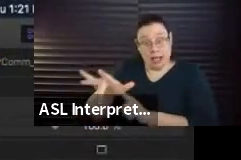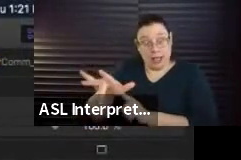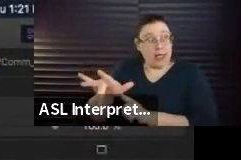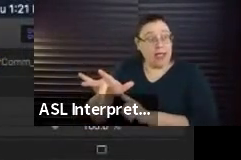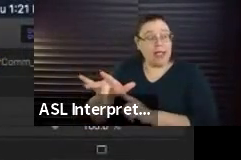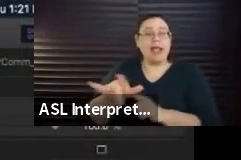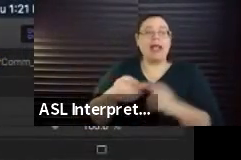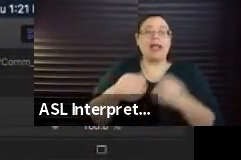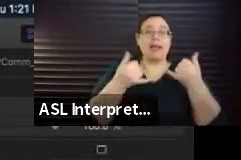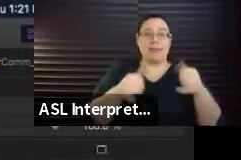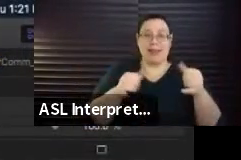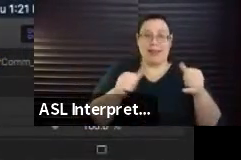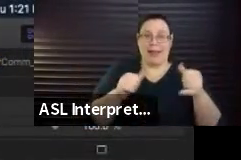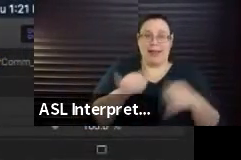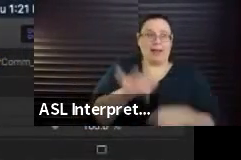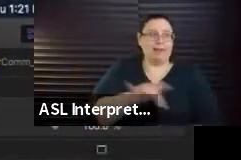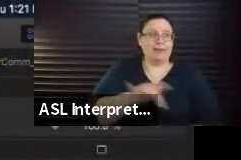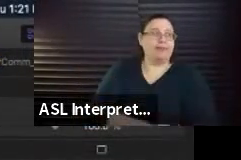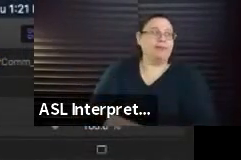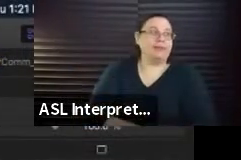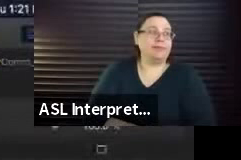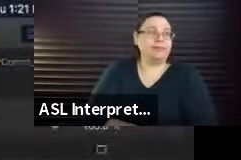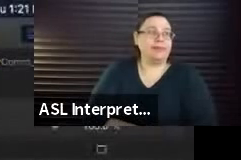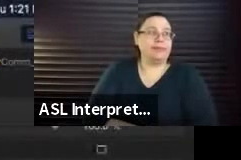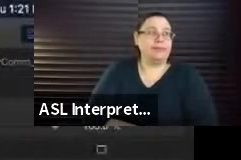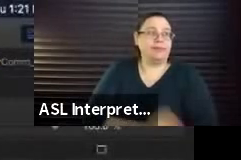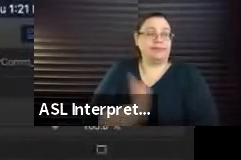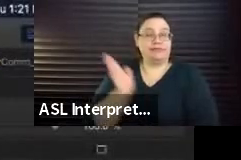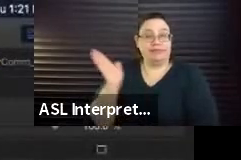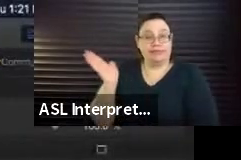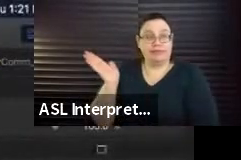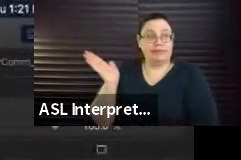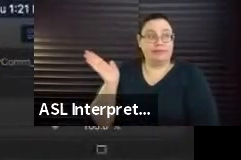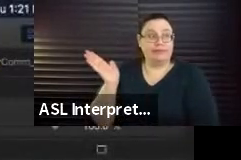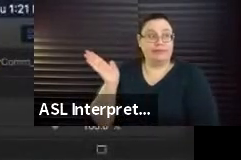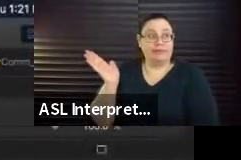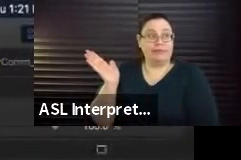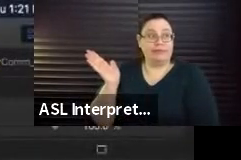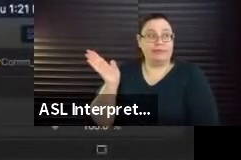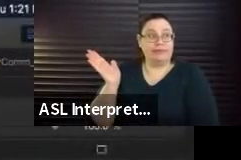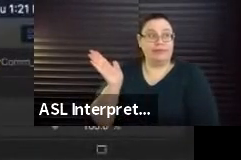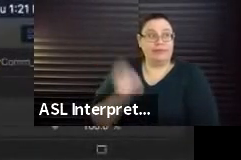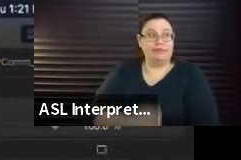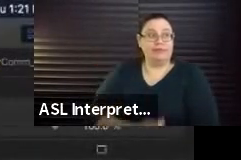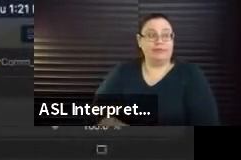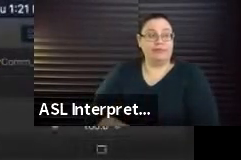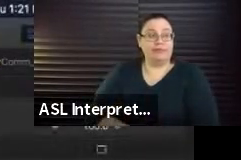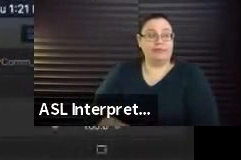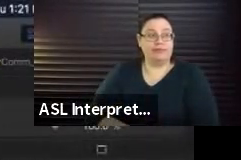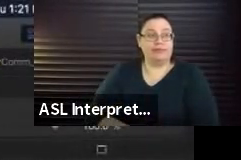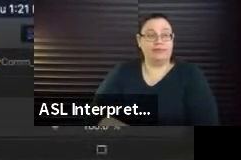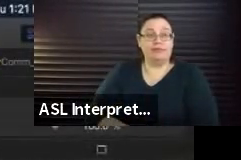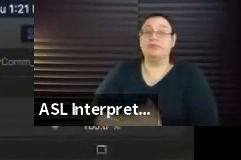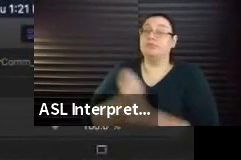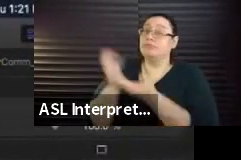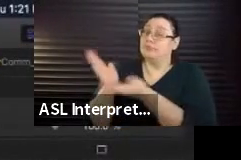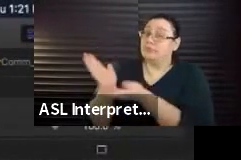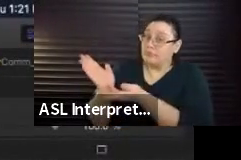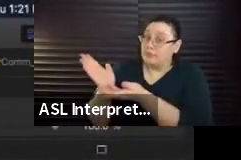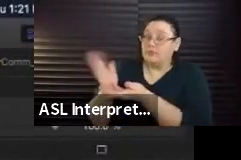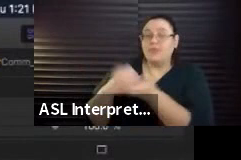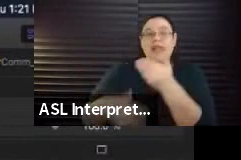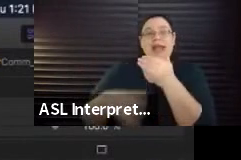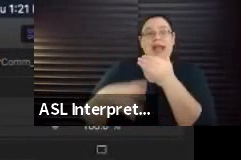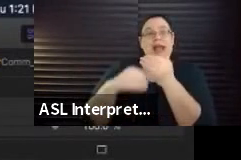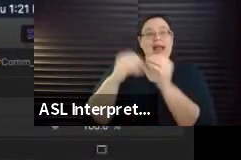play back what that looks like here. Hi, my name. So now you can see it's adding a camera